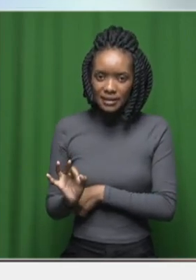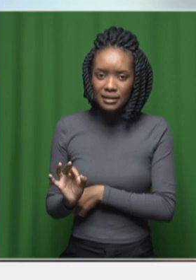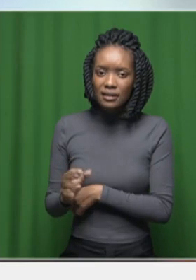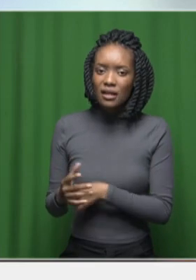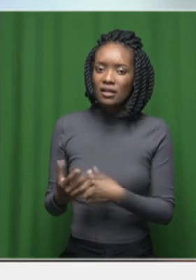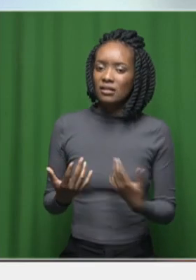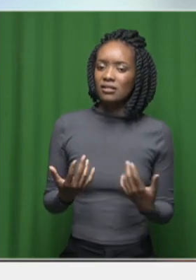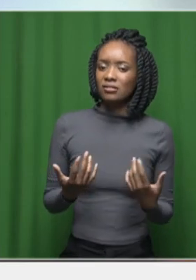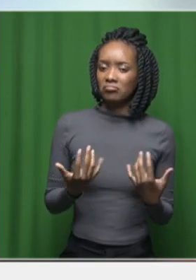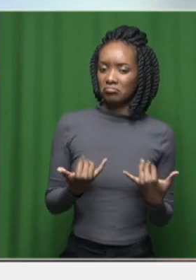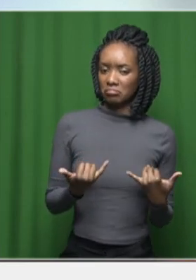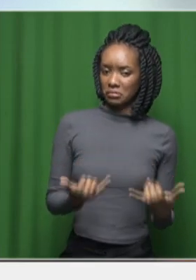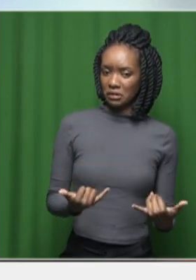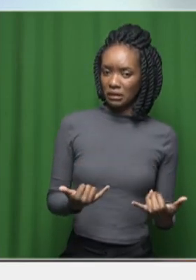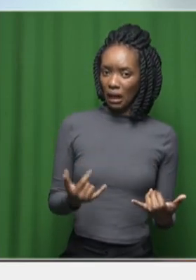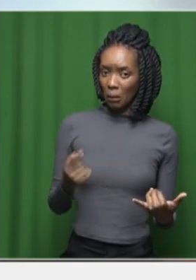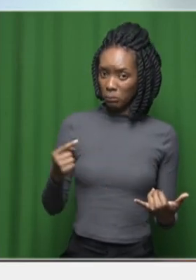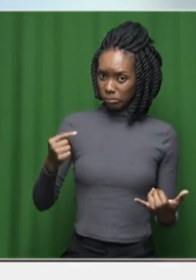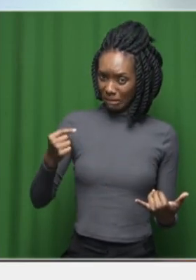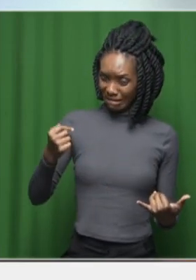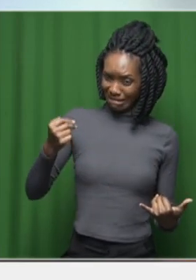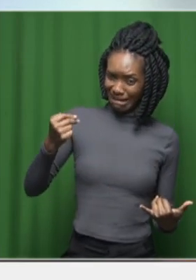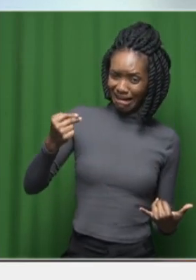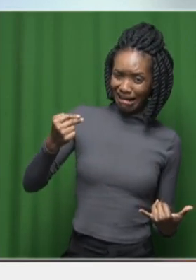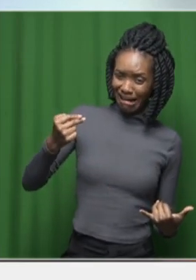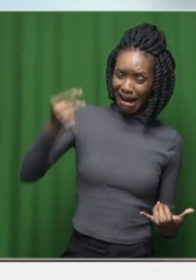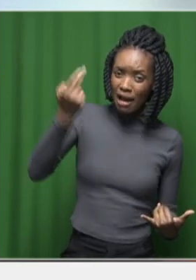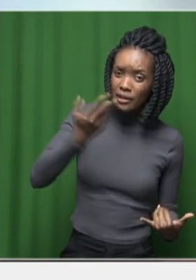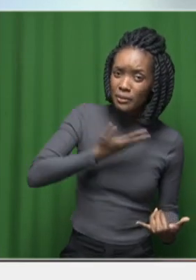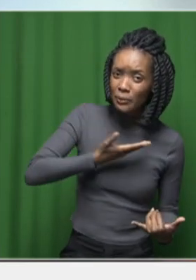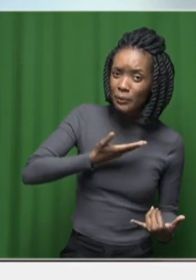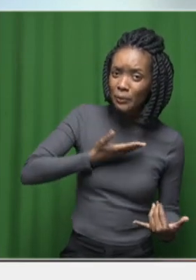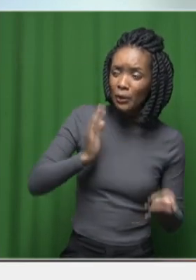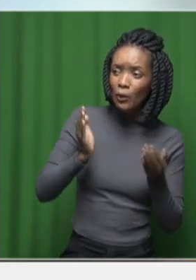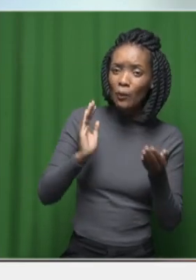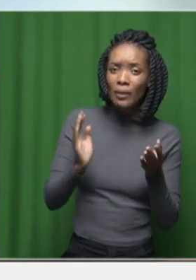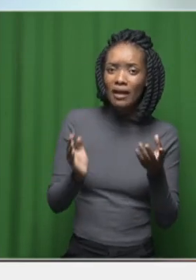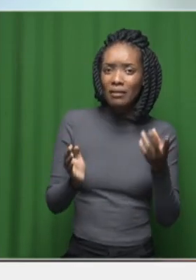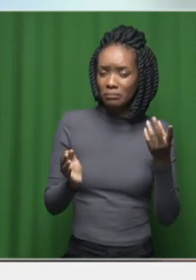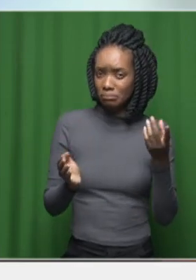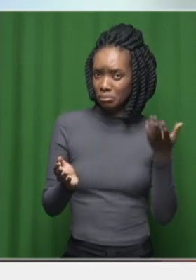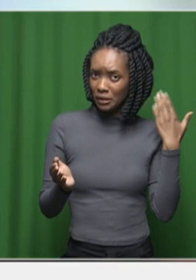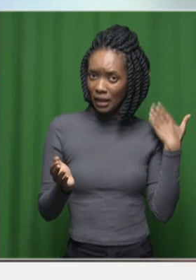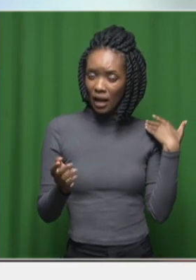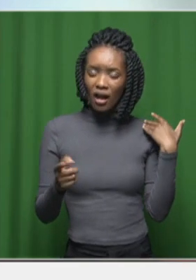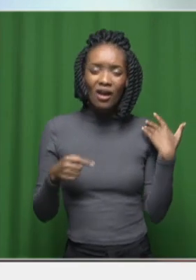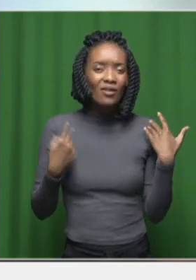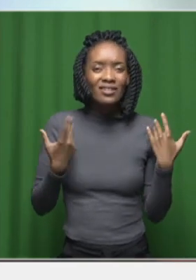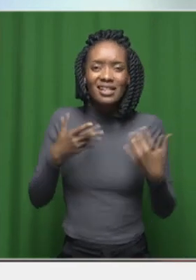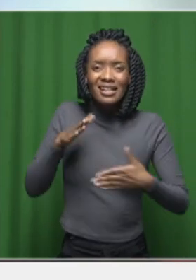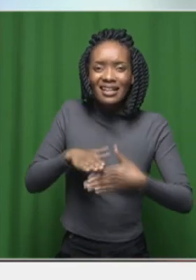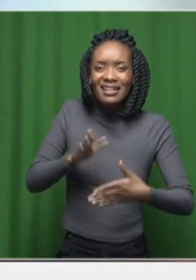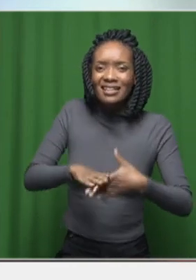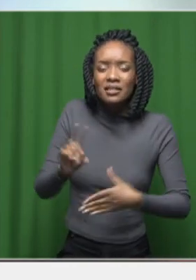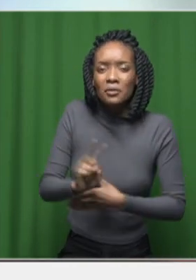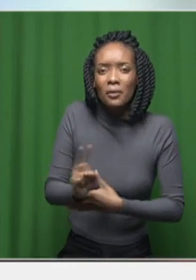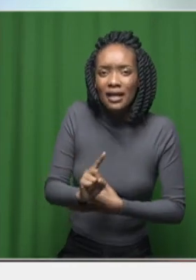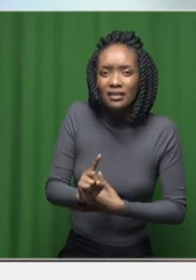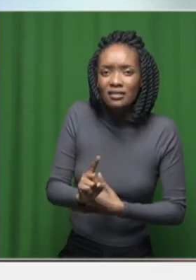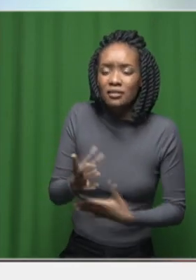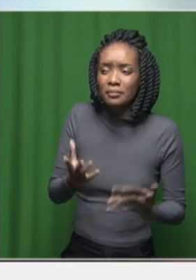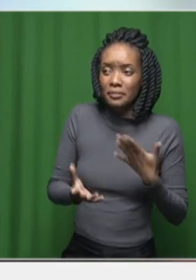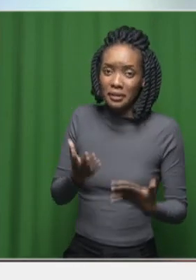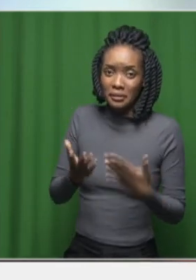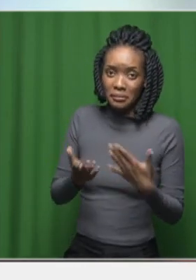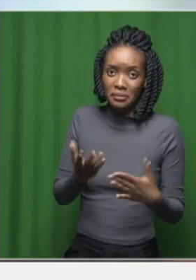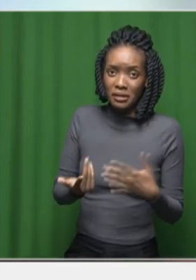is this the highest? And also, what can we attribute that to? Is it just because of, the sort of protections